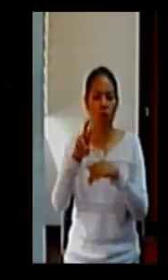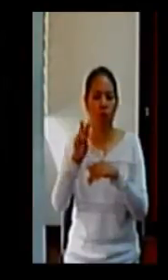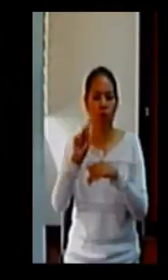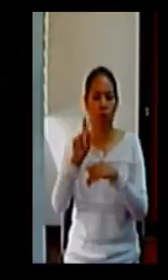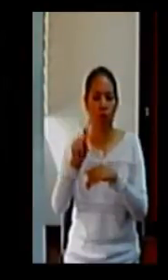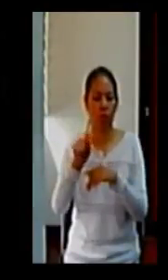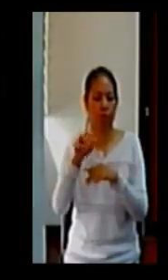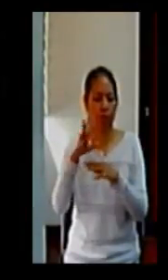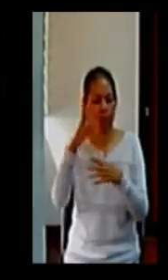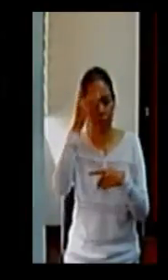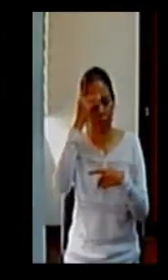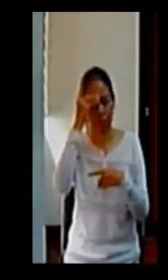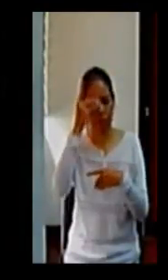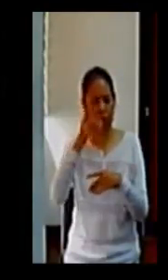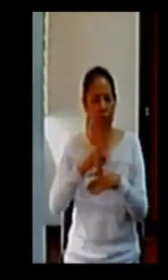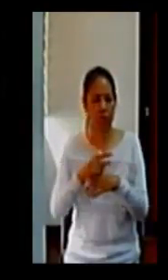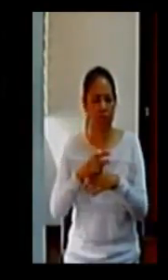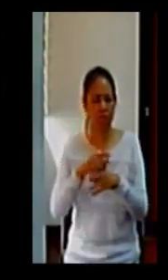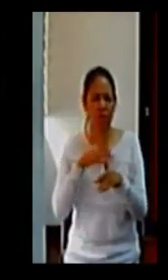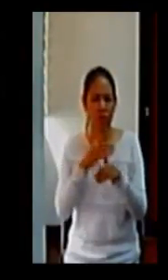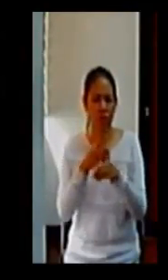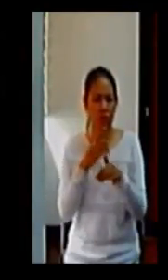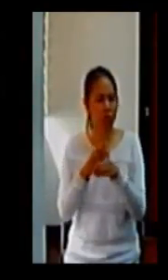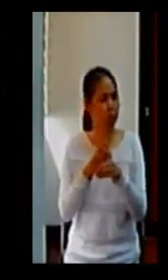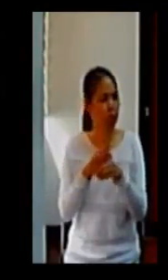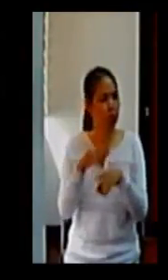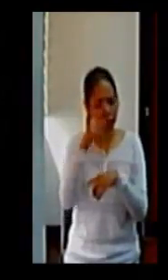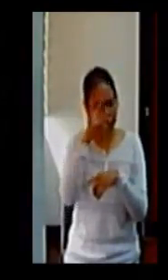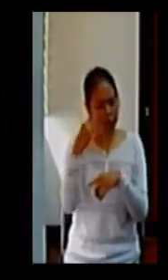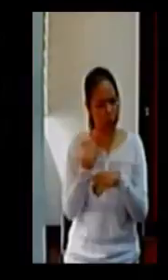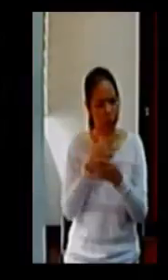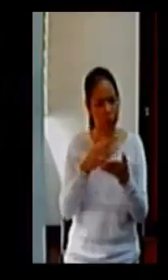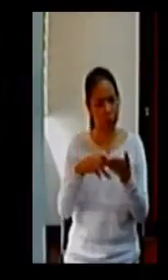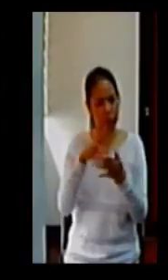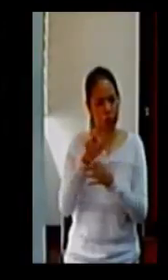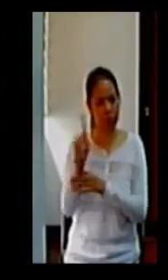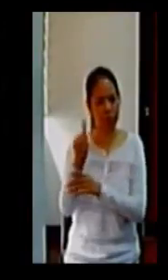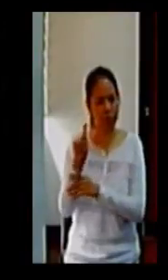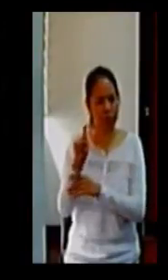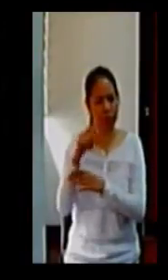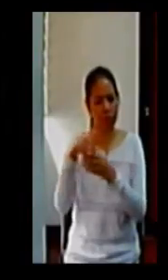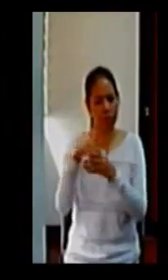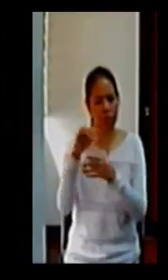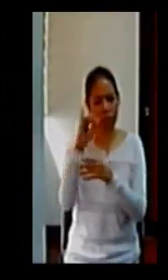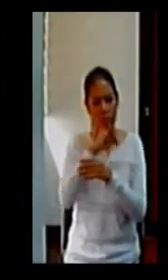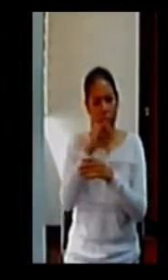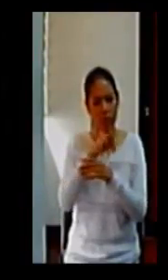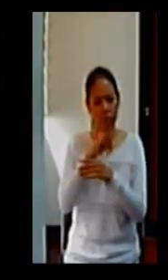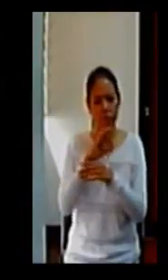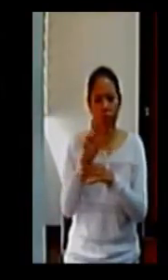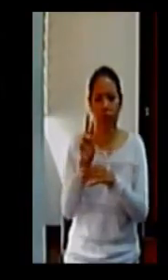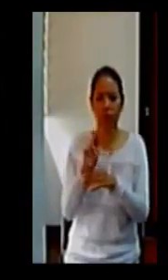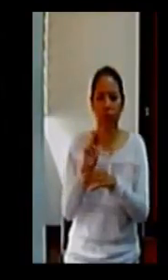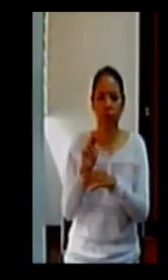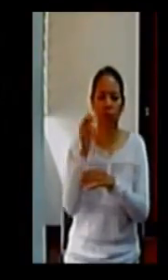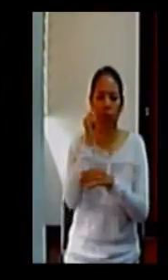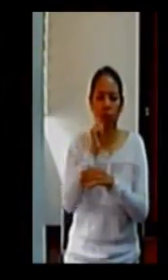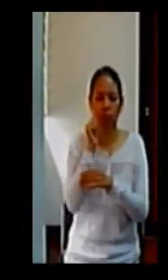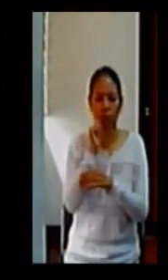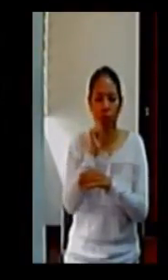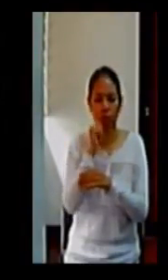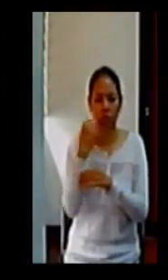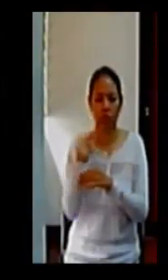that because our rice terraces in Ifugao ang kailangan niyan is lagi talagang